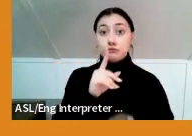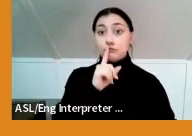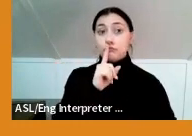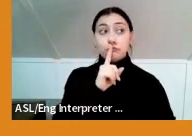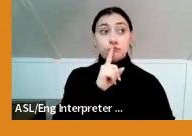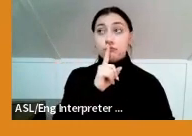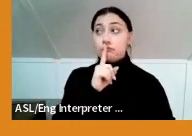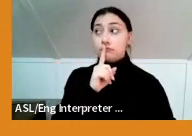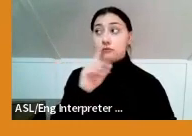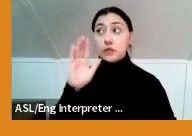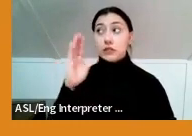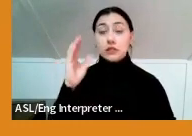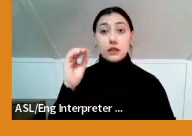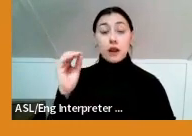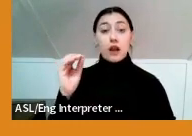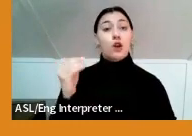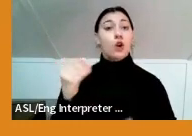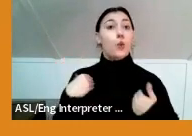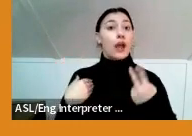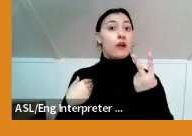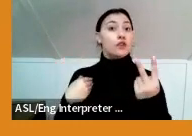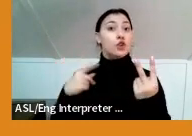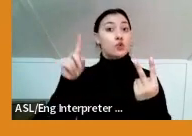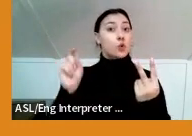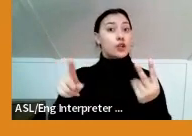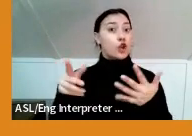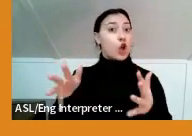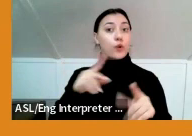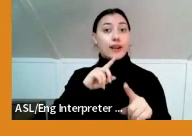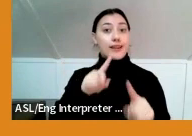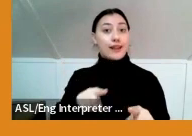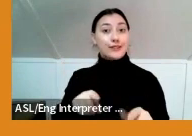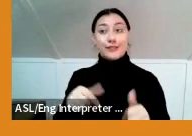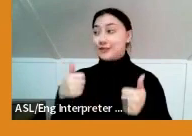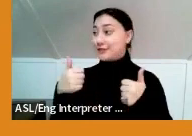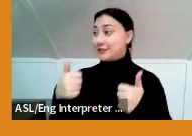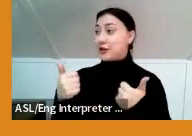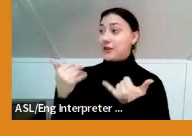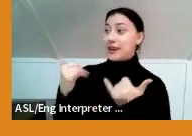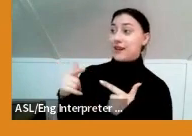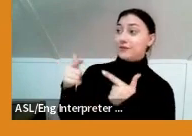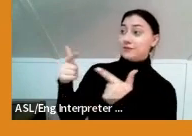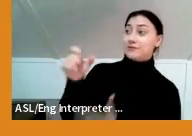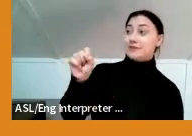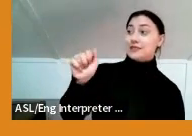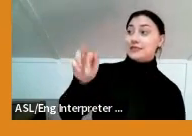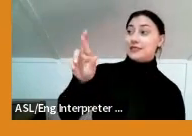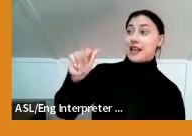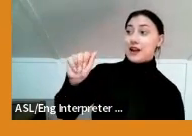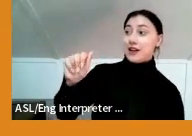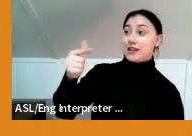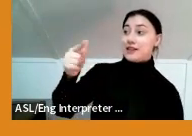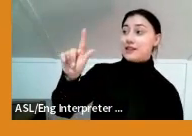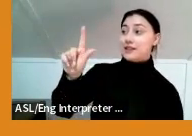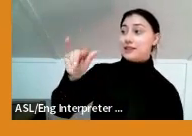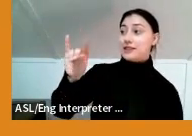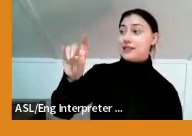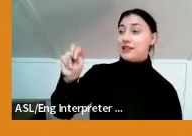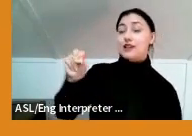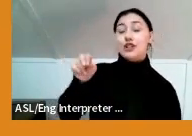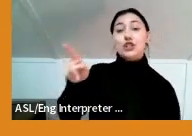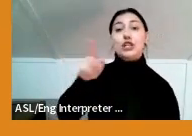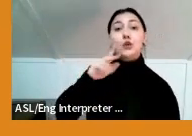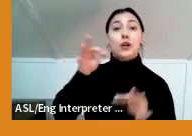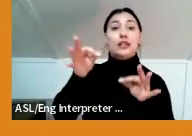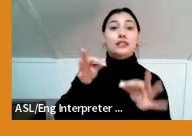All right, and it looks like the two questions we had were already answered. I'm going to kick it over to Sarah Glidden for our program overview.